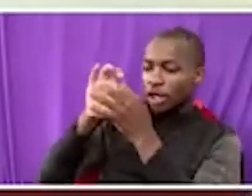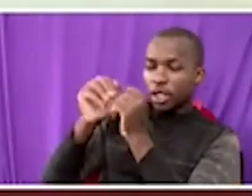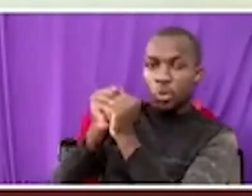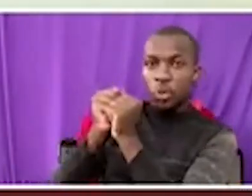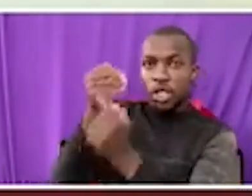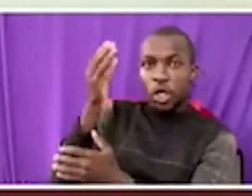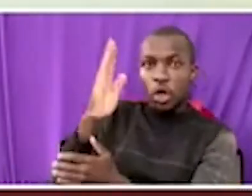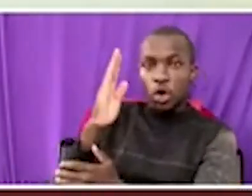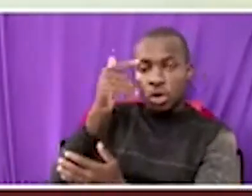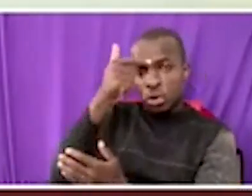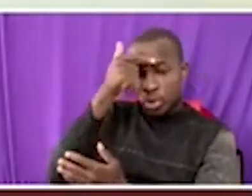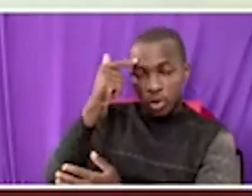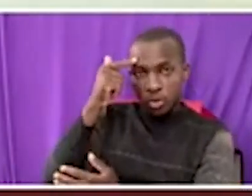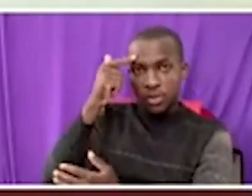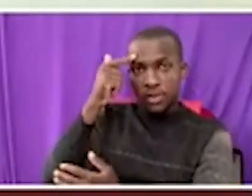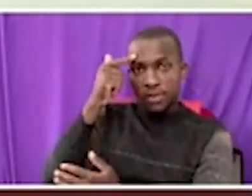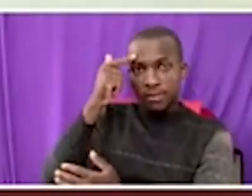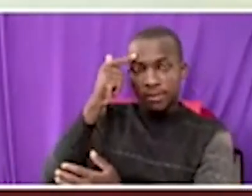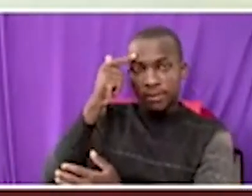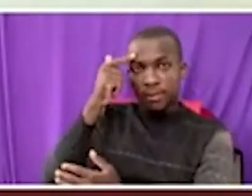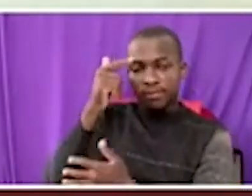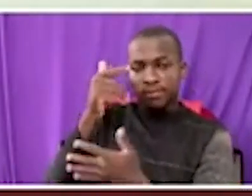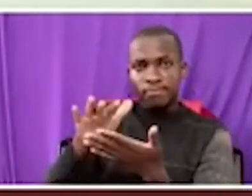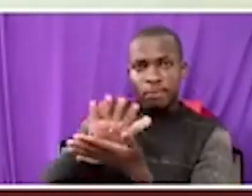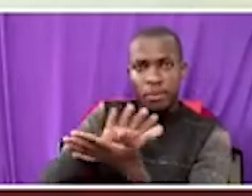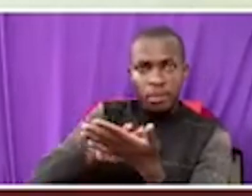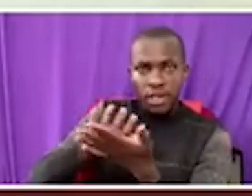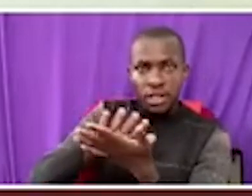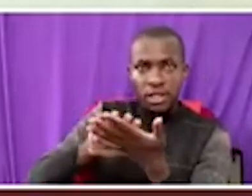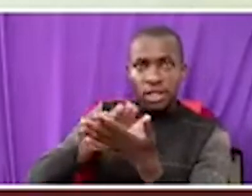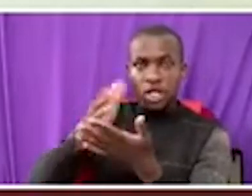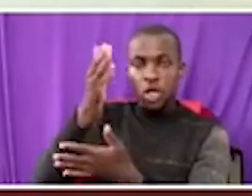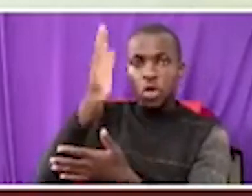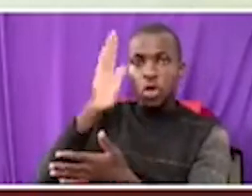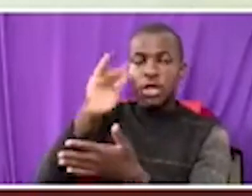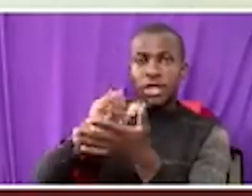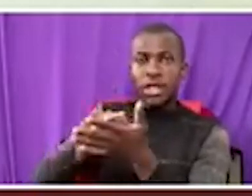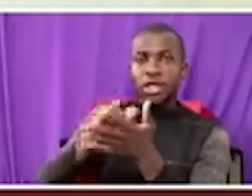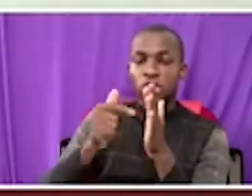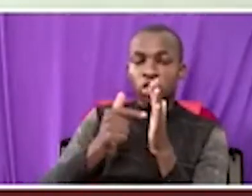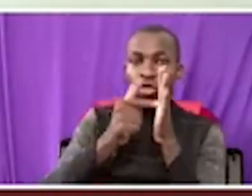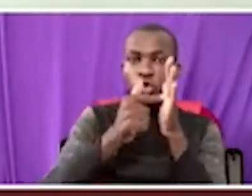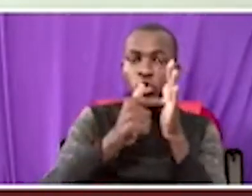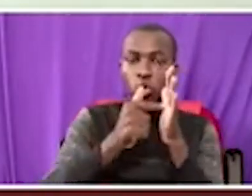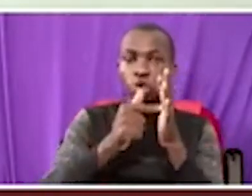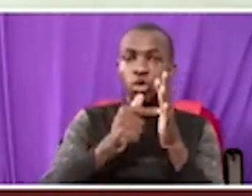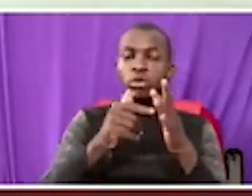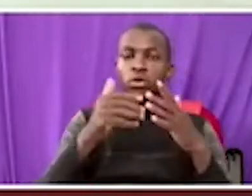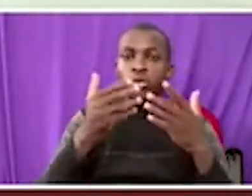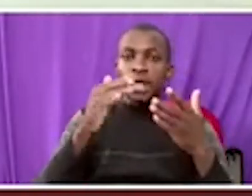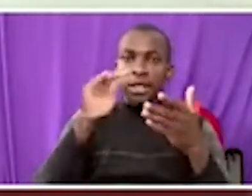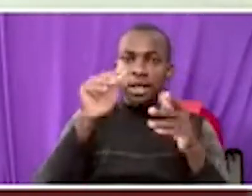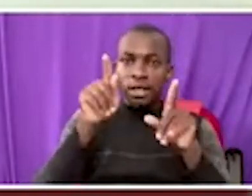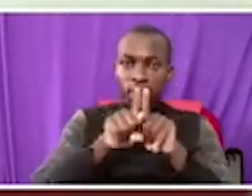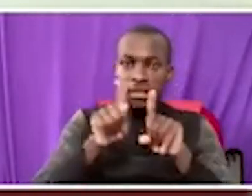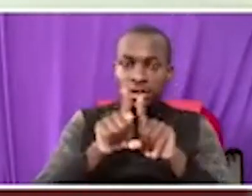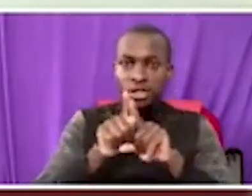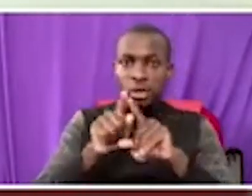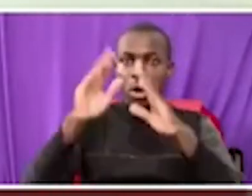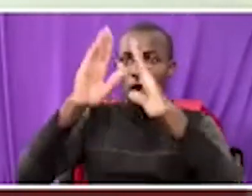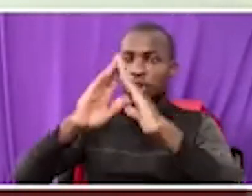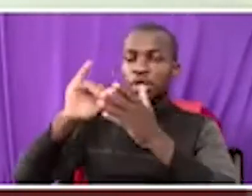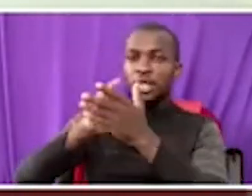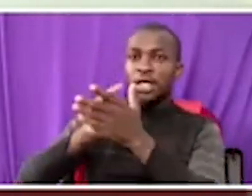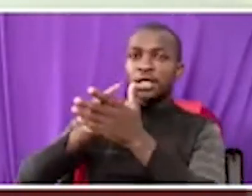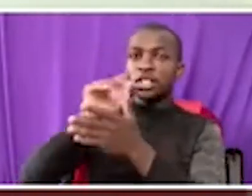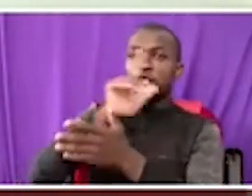God, because it was basically a garment that was as thick as my hand, and it was housing the Lord's